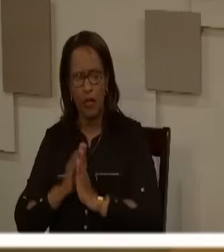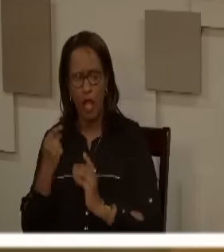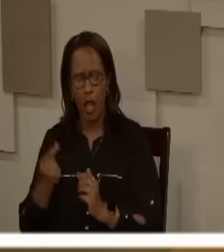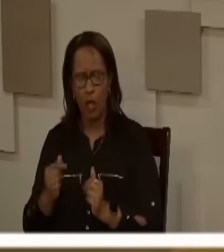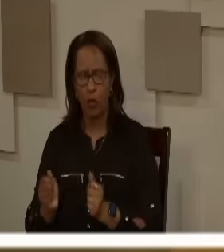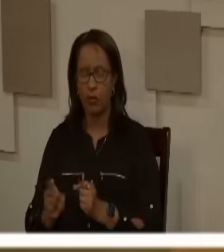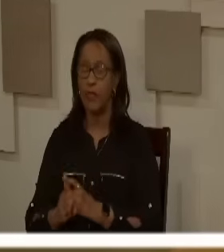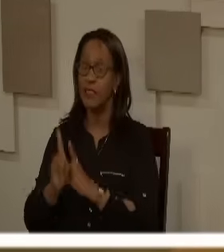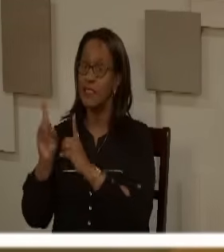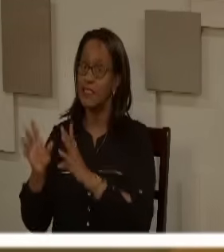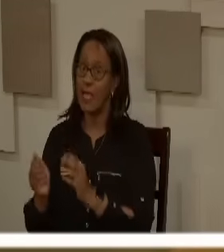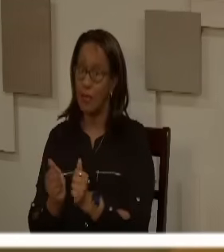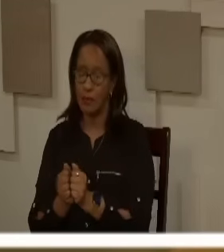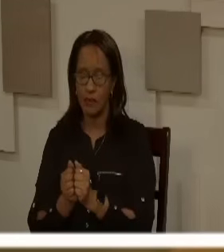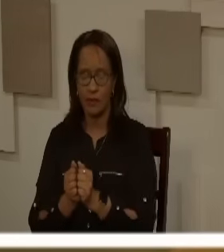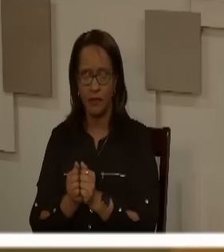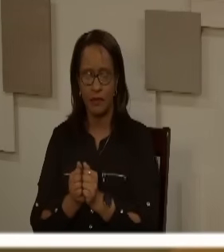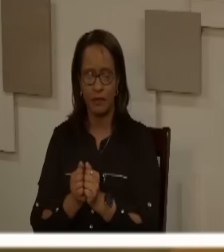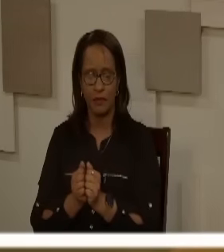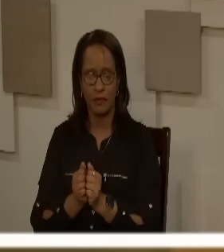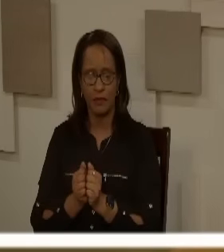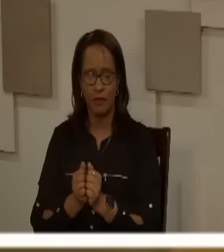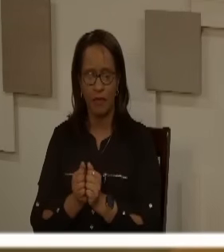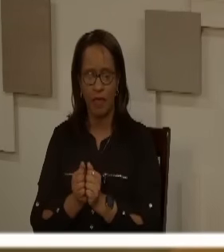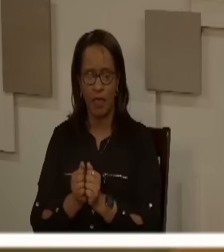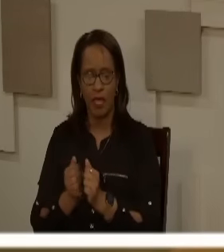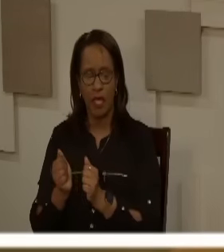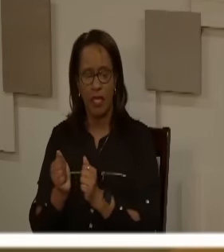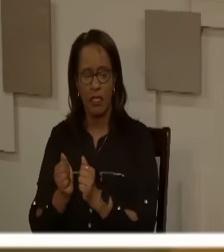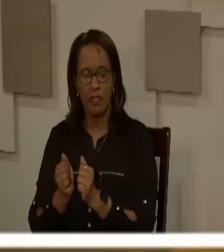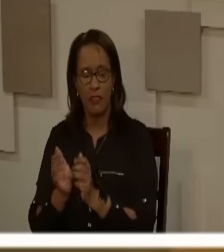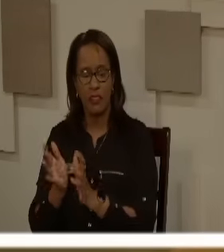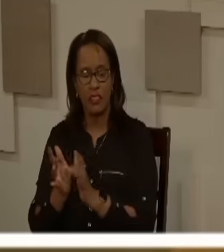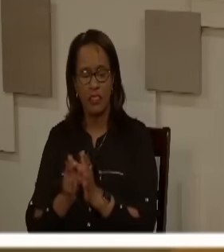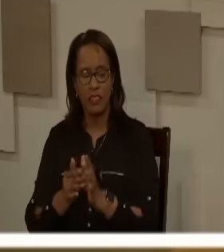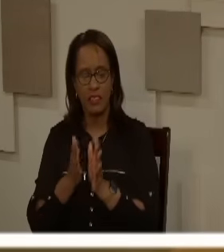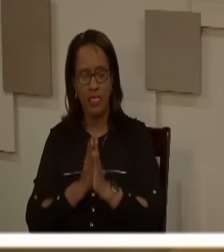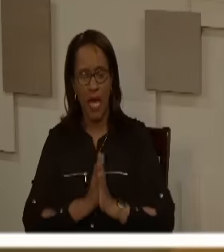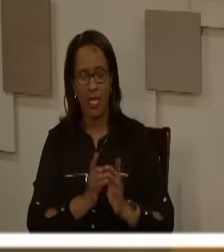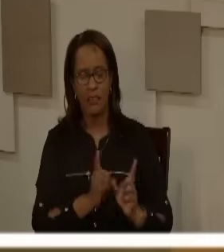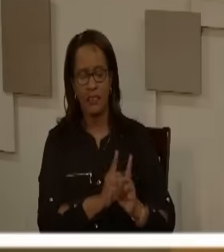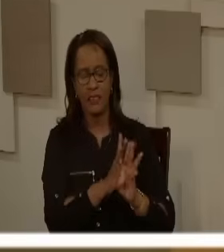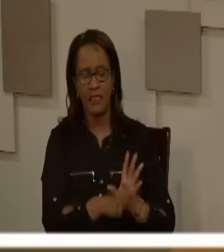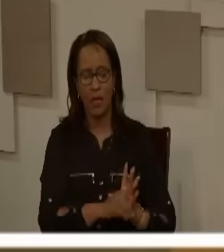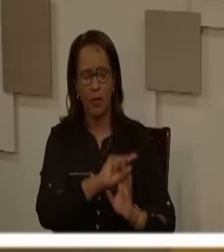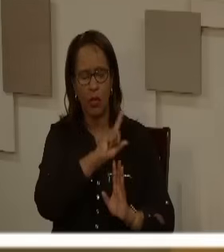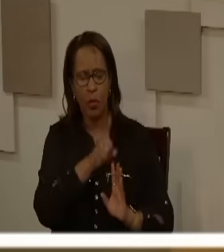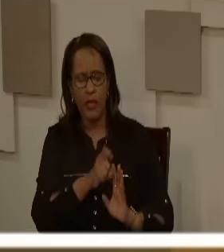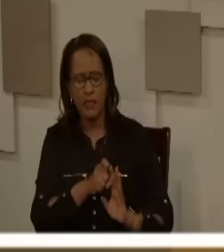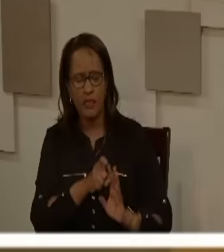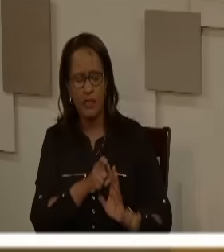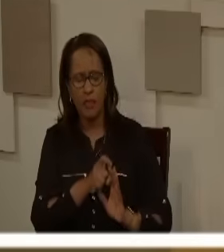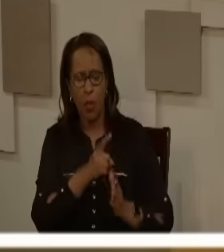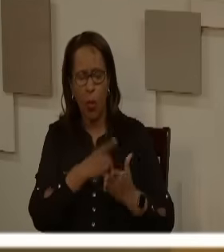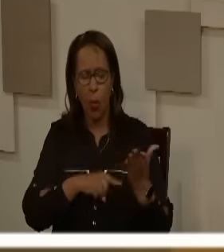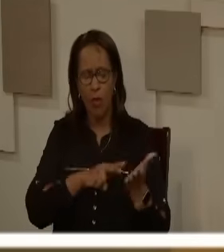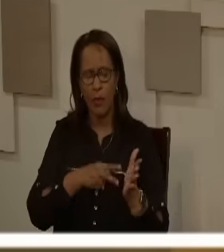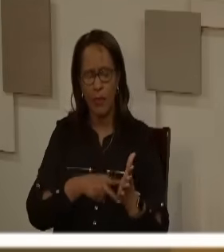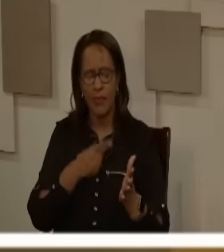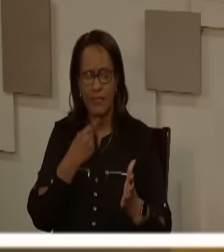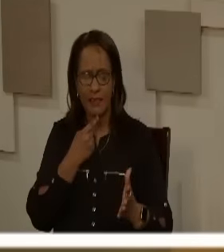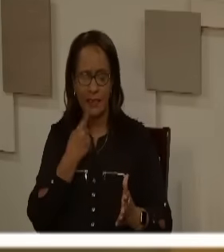"Who do the crowd say I am?" And they answered, "John the Baptist, others Elijah,